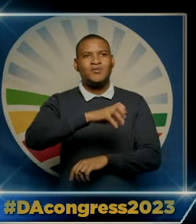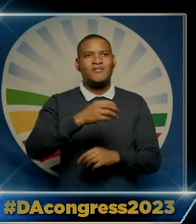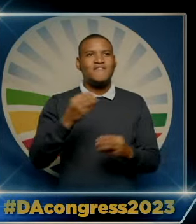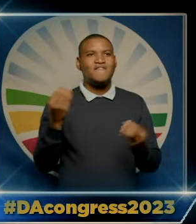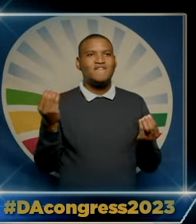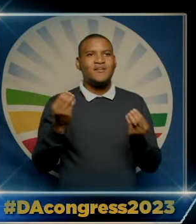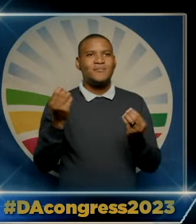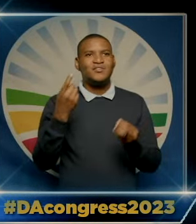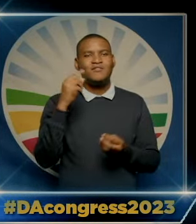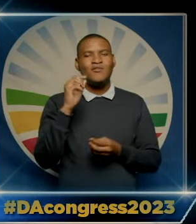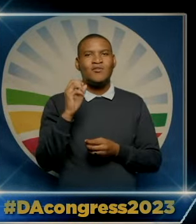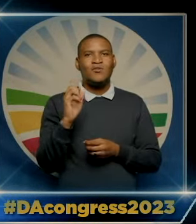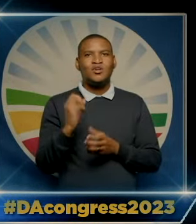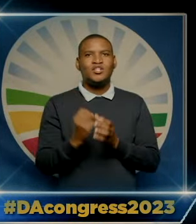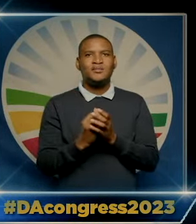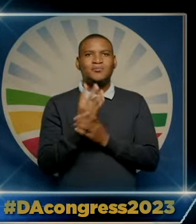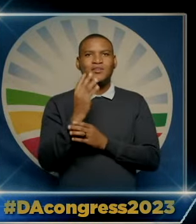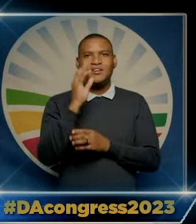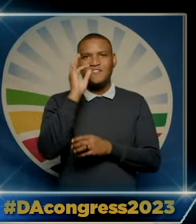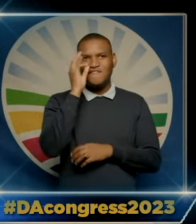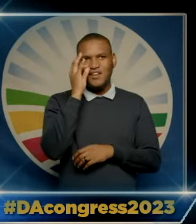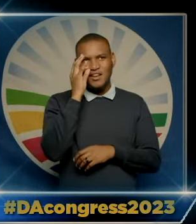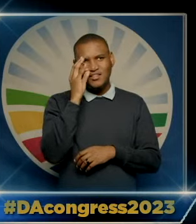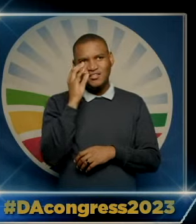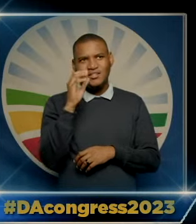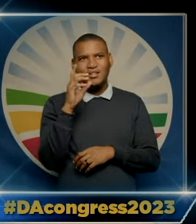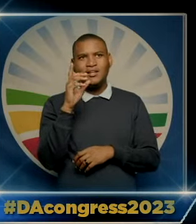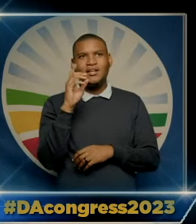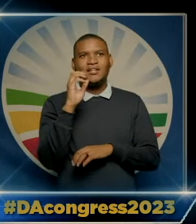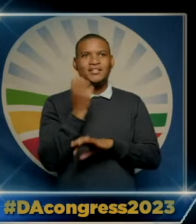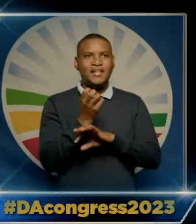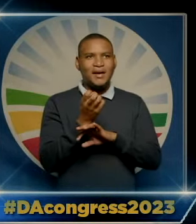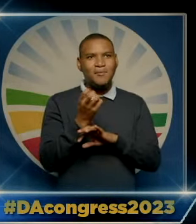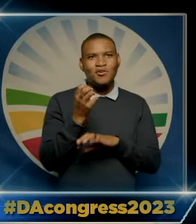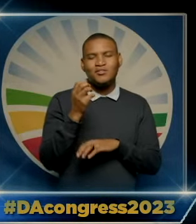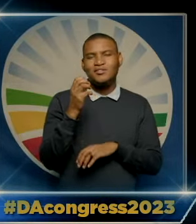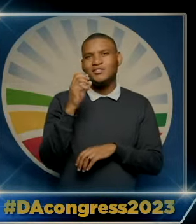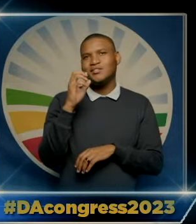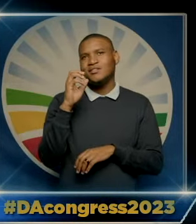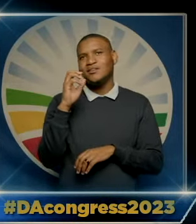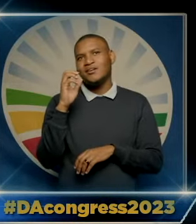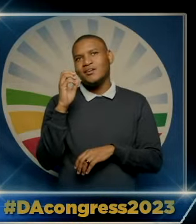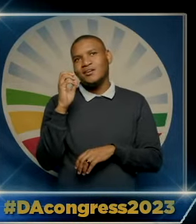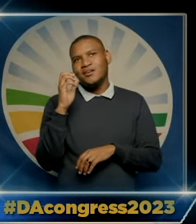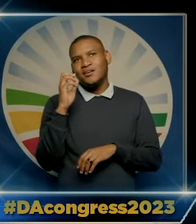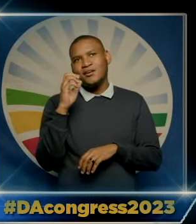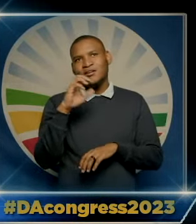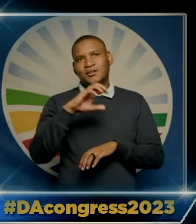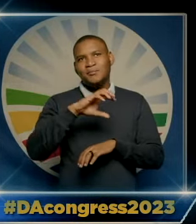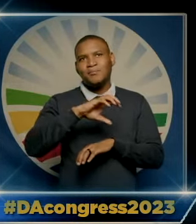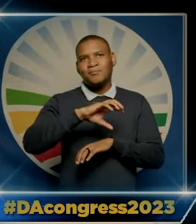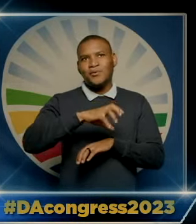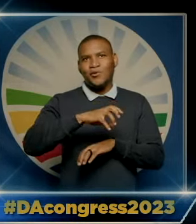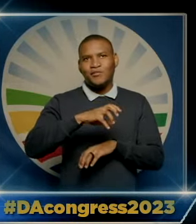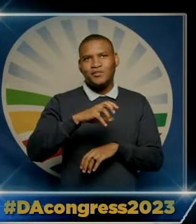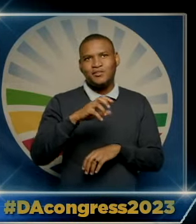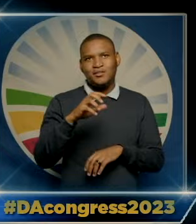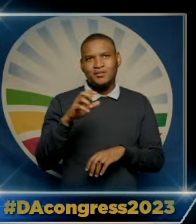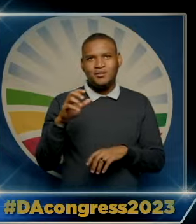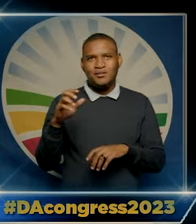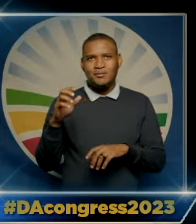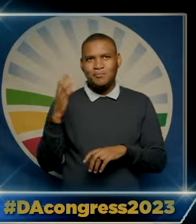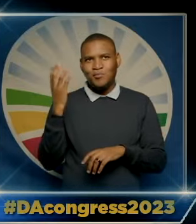spring flowers, hartsmense, and diamonds. It is a force to be reckoned with. die provinsie is mooi, die mense is